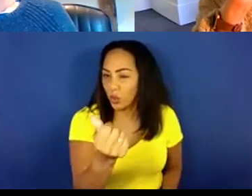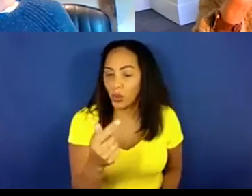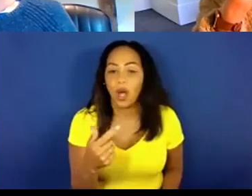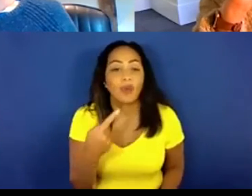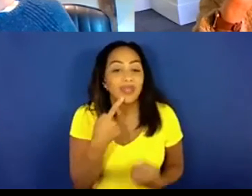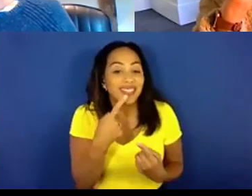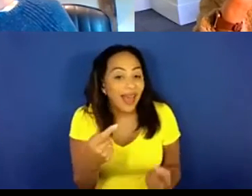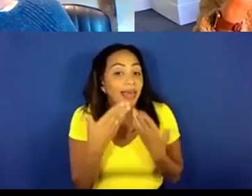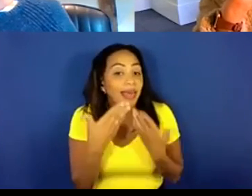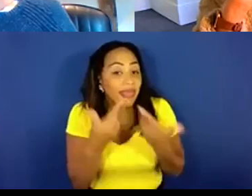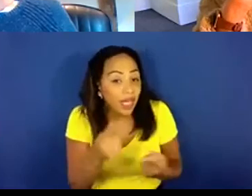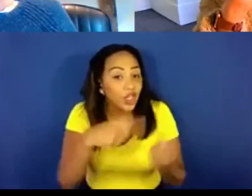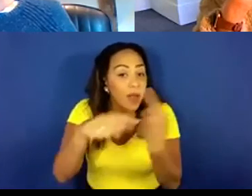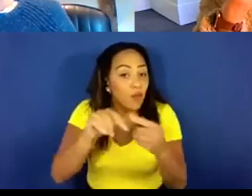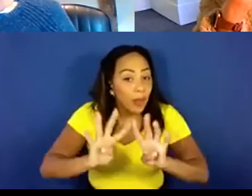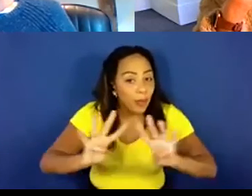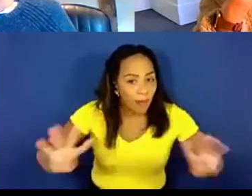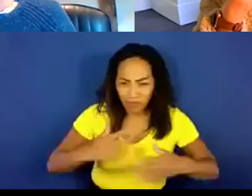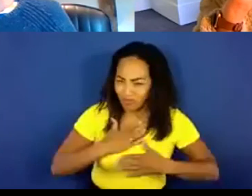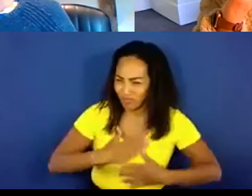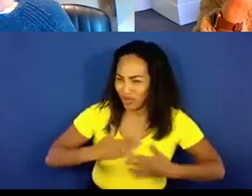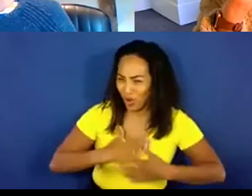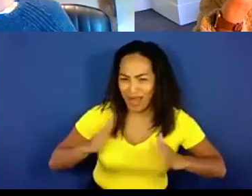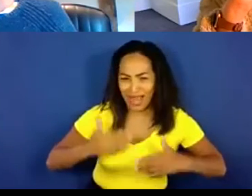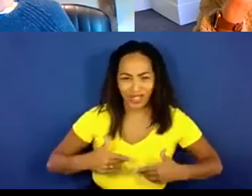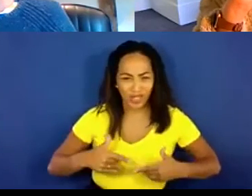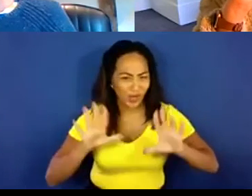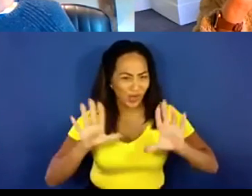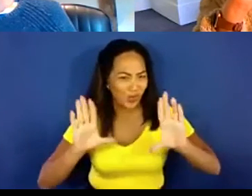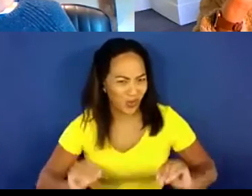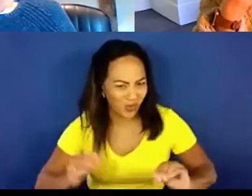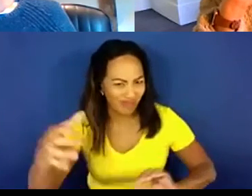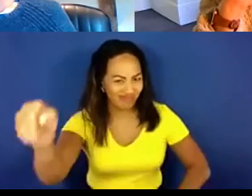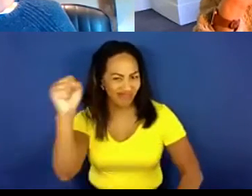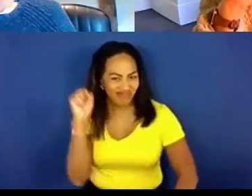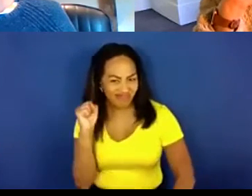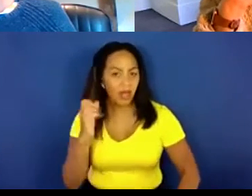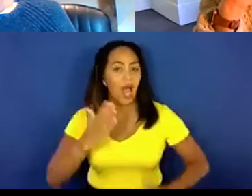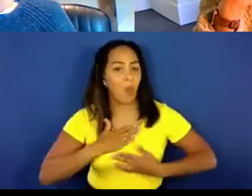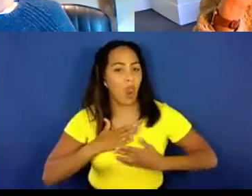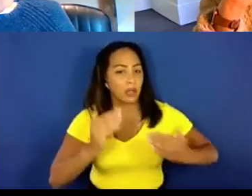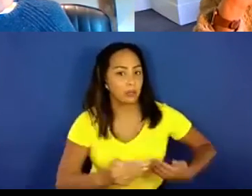panel. Sorry for having to cut this section short, but what I'd like to do now is move us all on to the workshop.